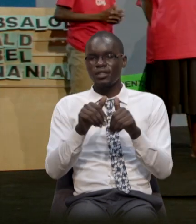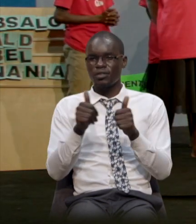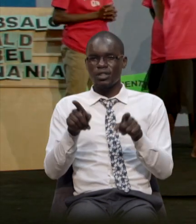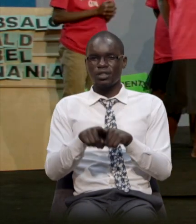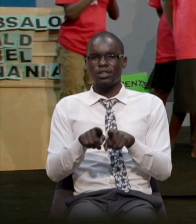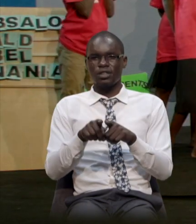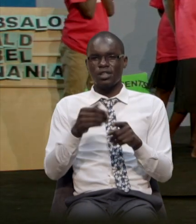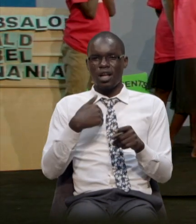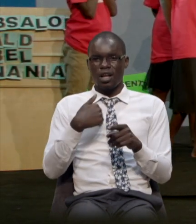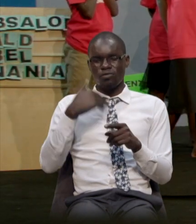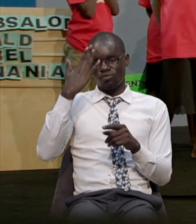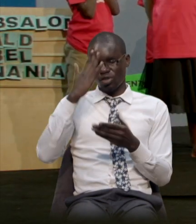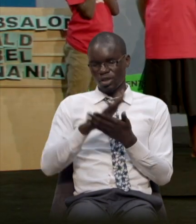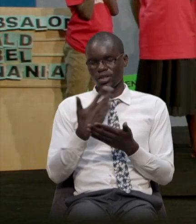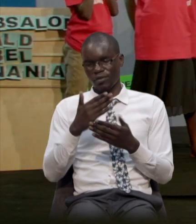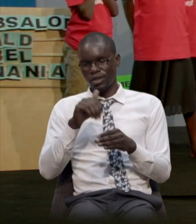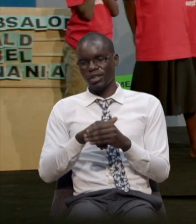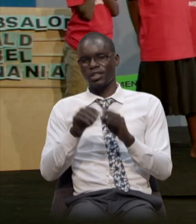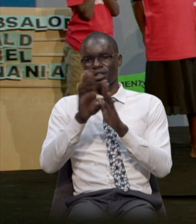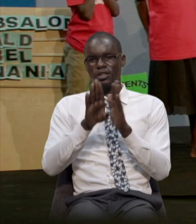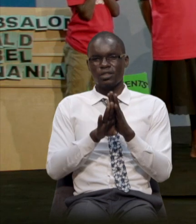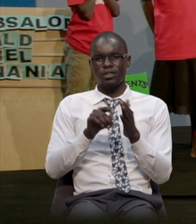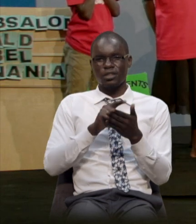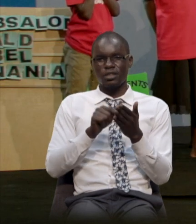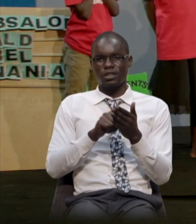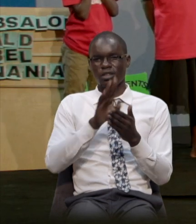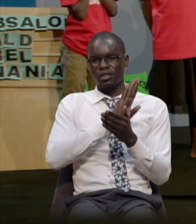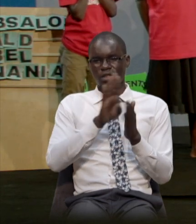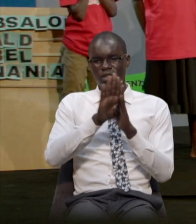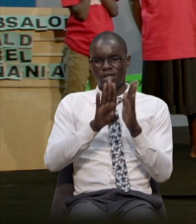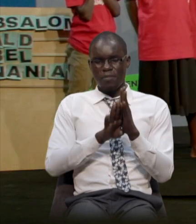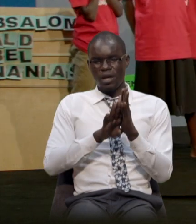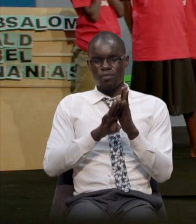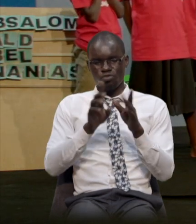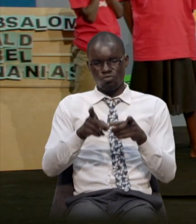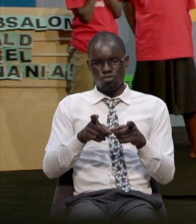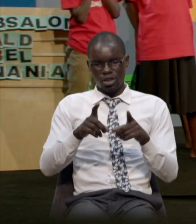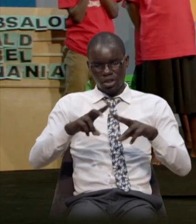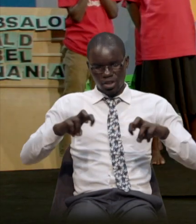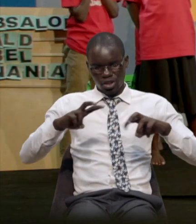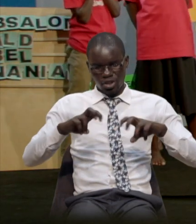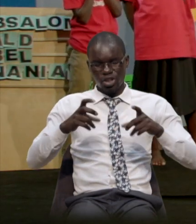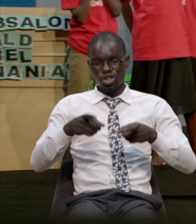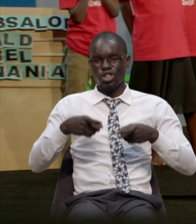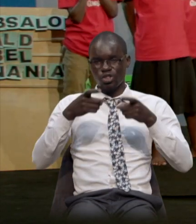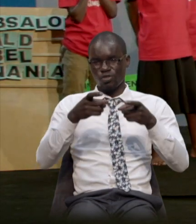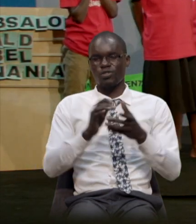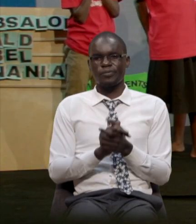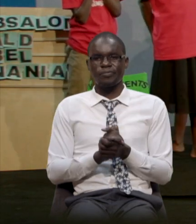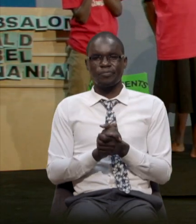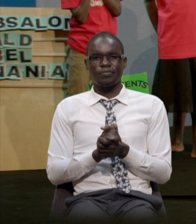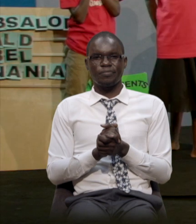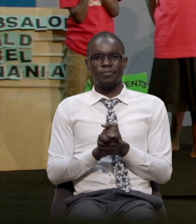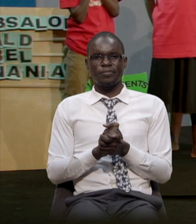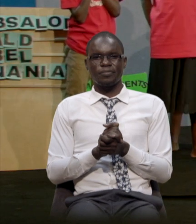know something in the Bible, because this is Bible Treasure Quest. We are looking for the treasures that are